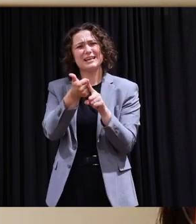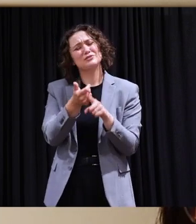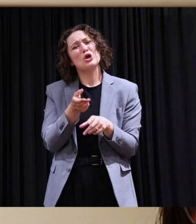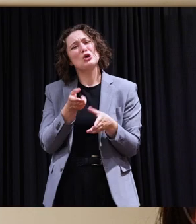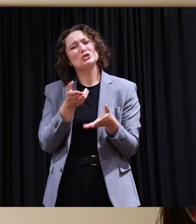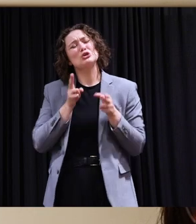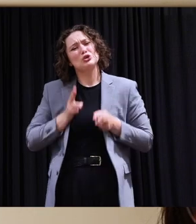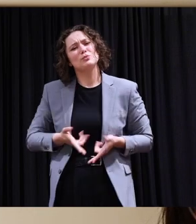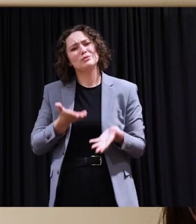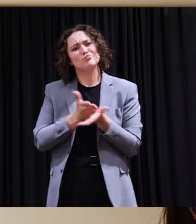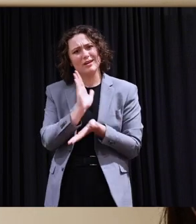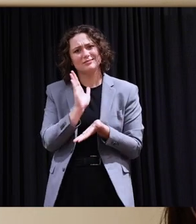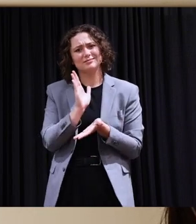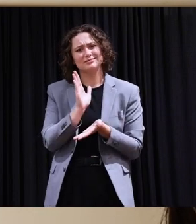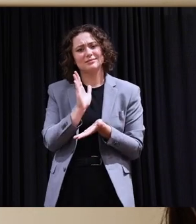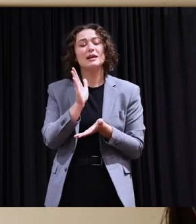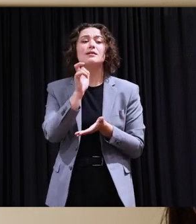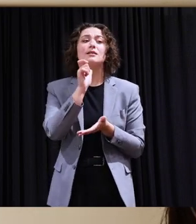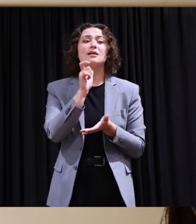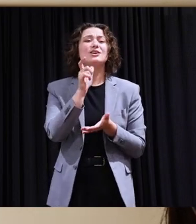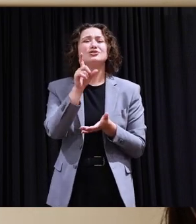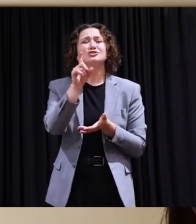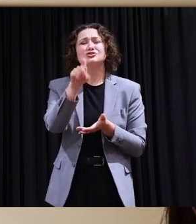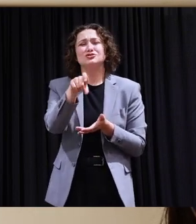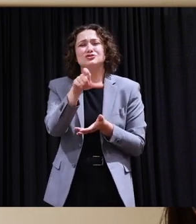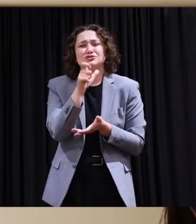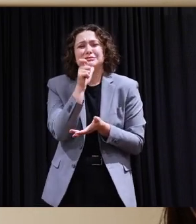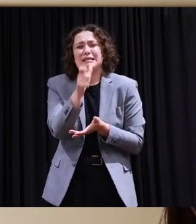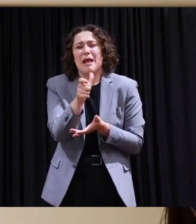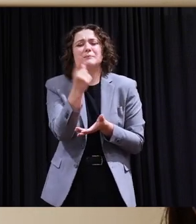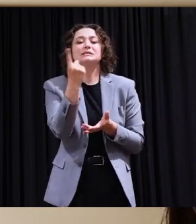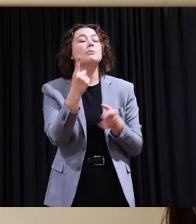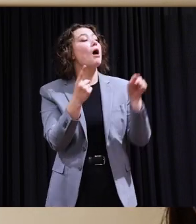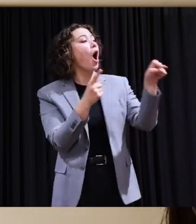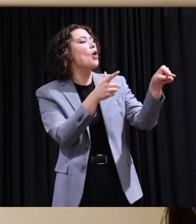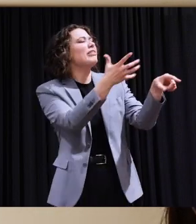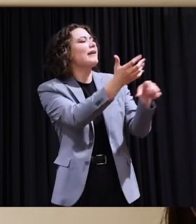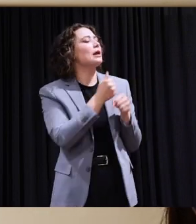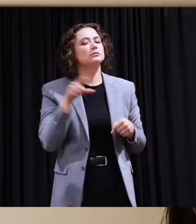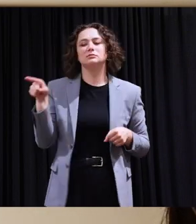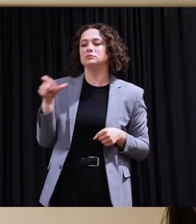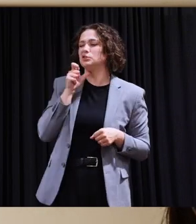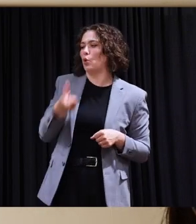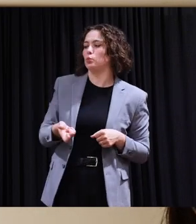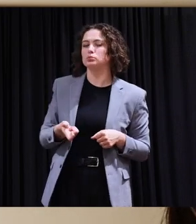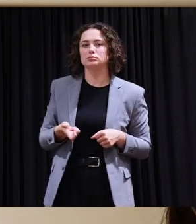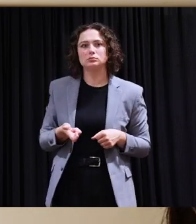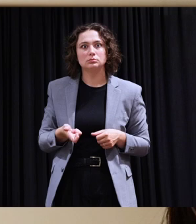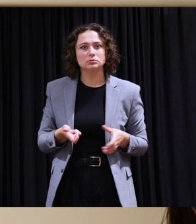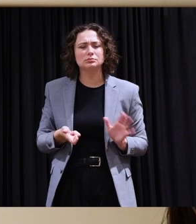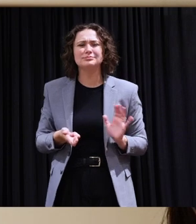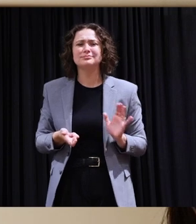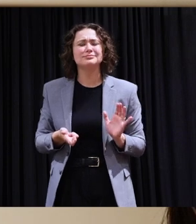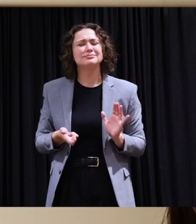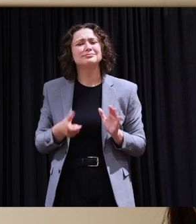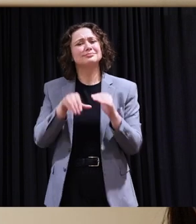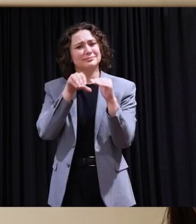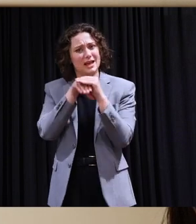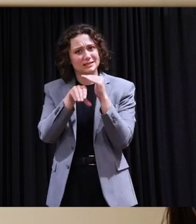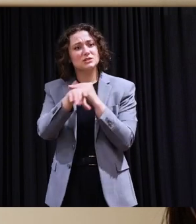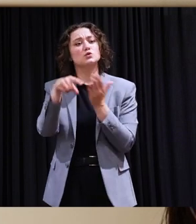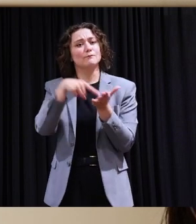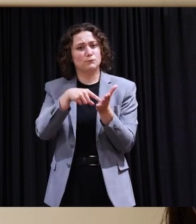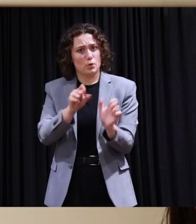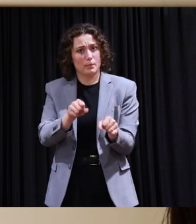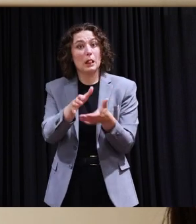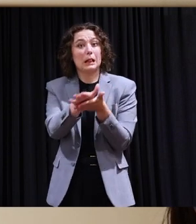be something that certain people get and certain people don't. You should have access to affordable, clean water. You